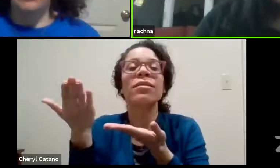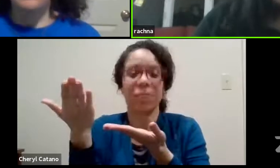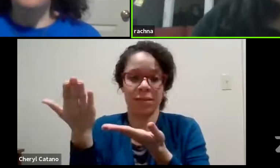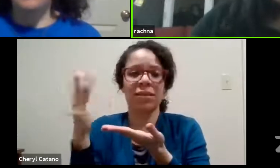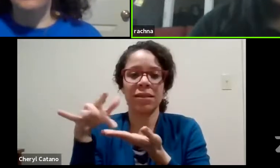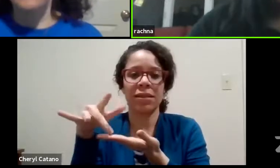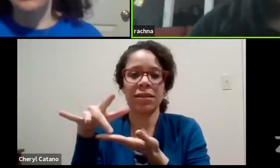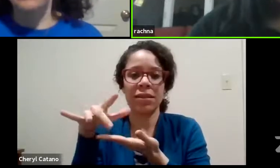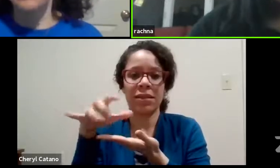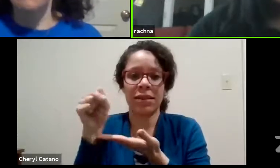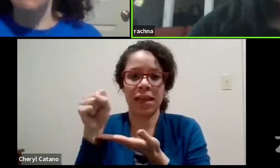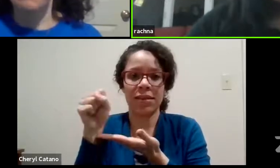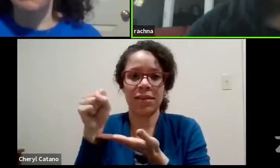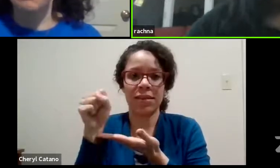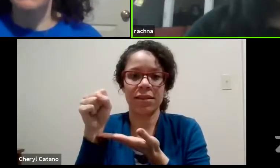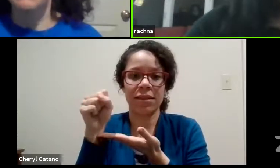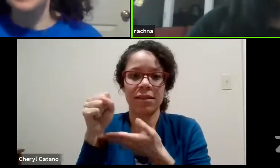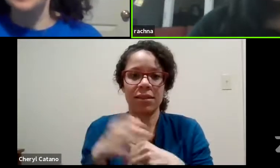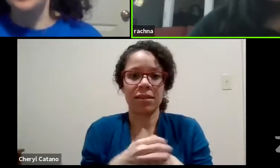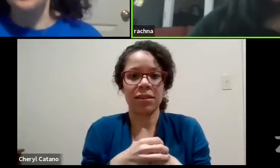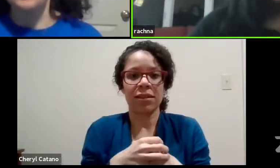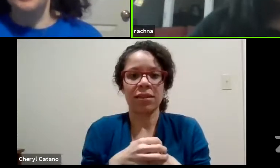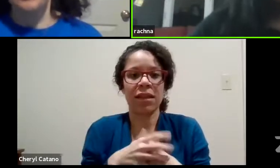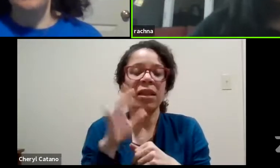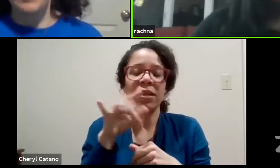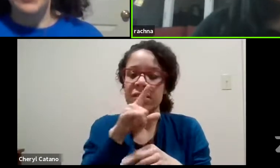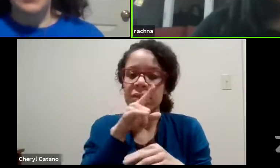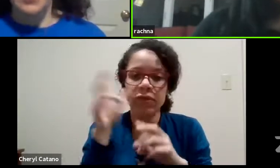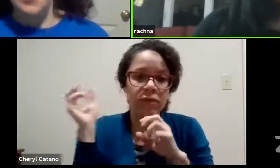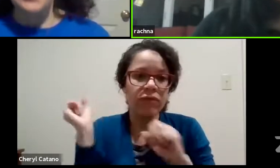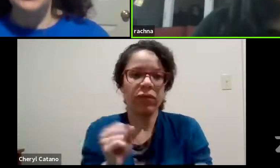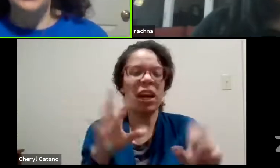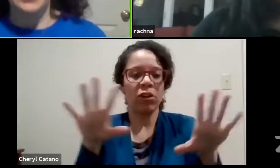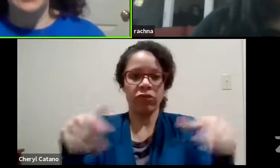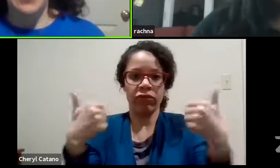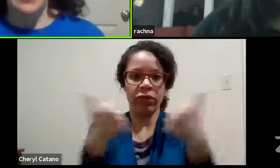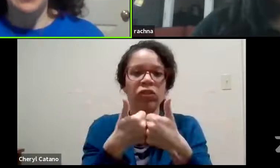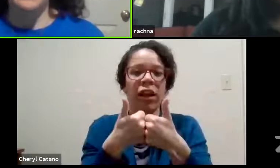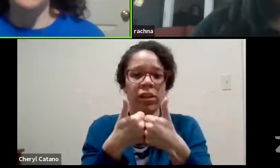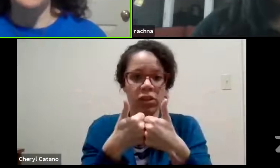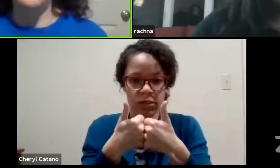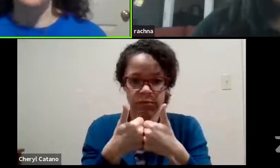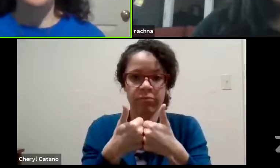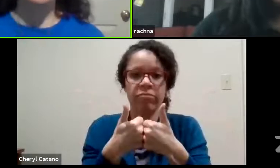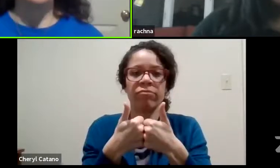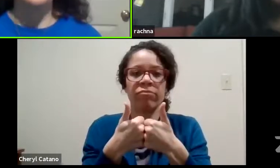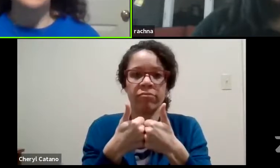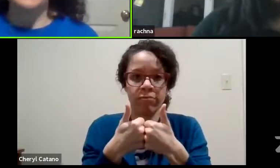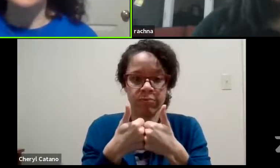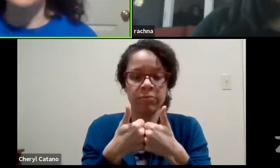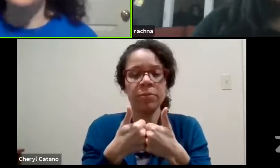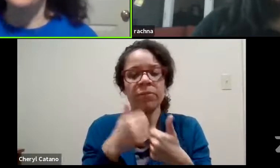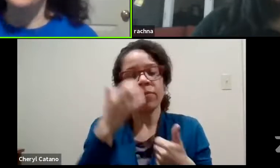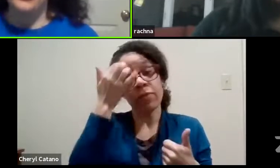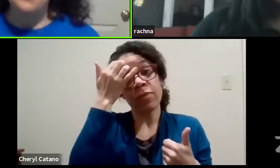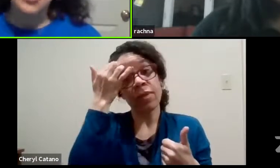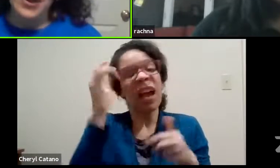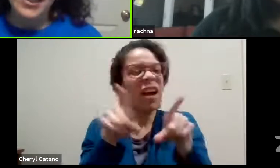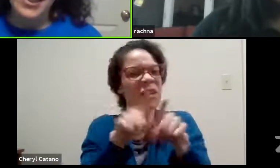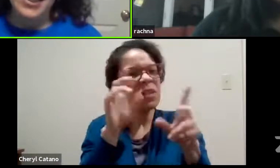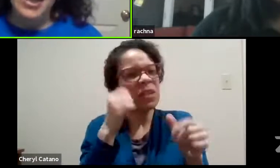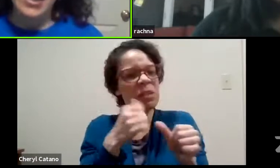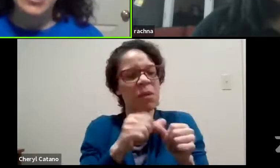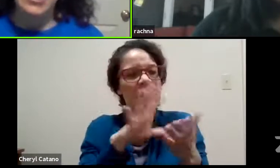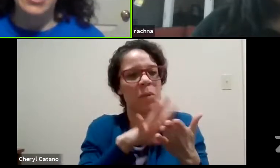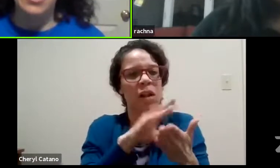So that's where it's very challenging. Absolutely. And I also remember learning that it would drive